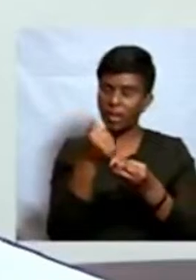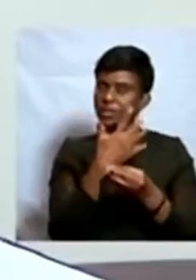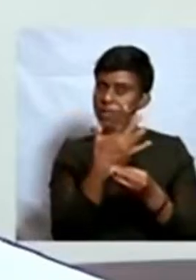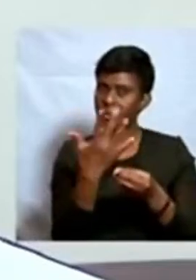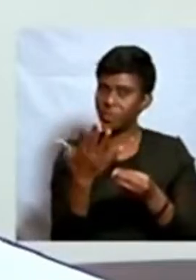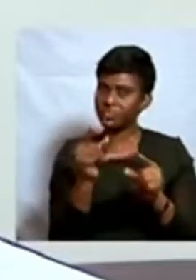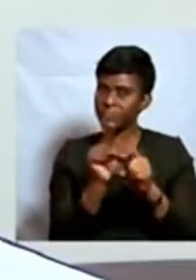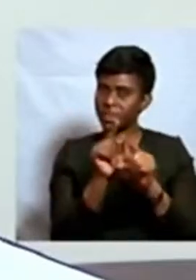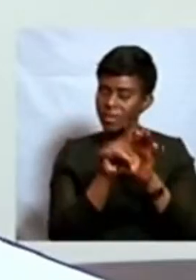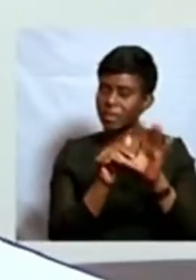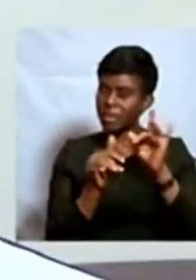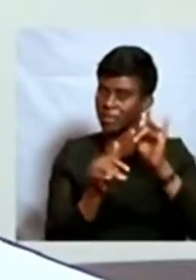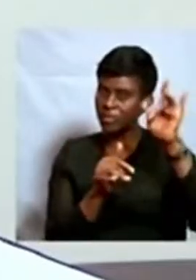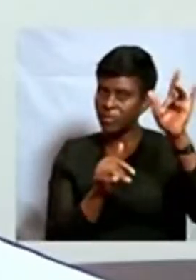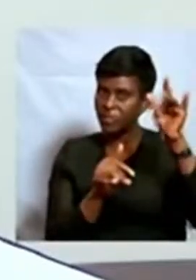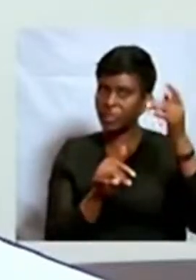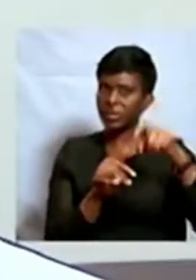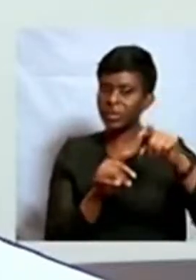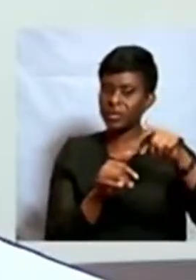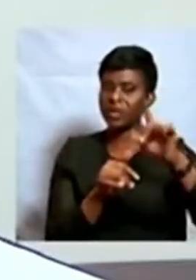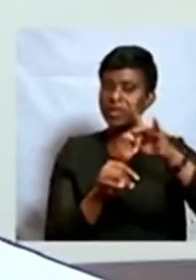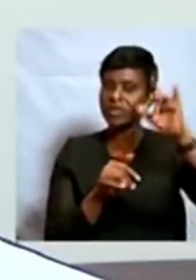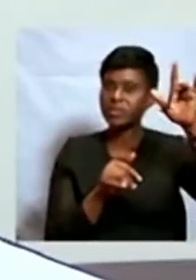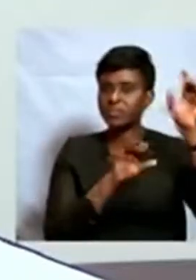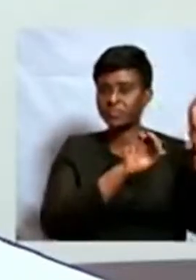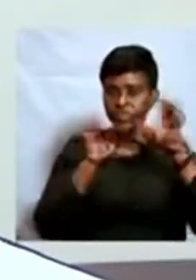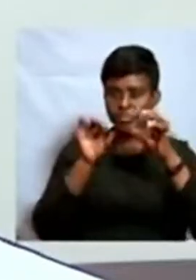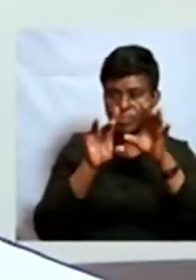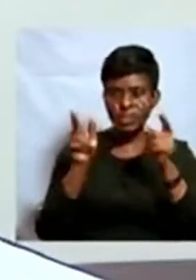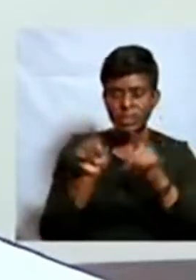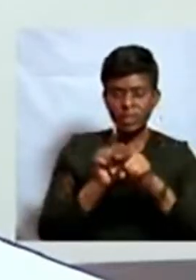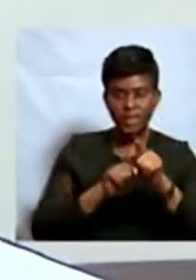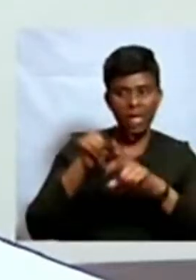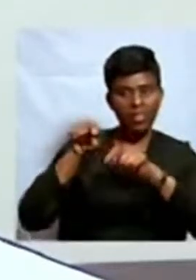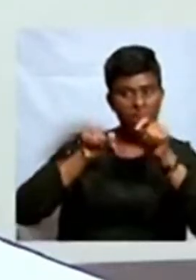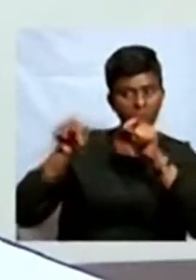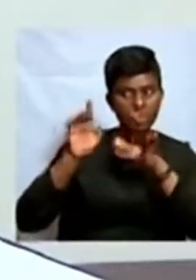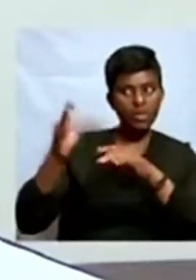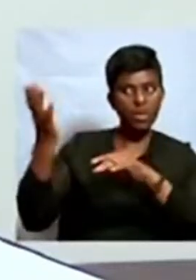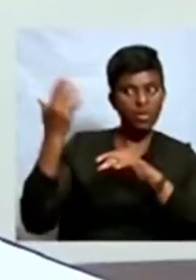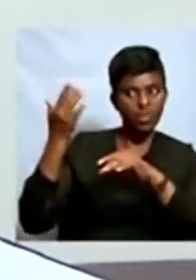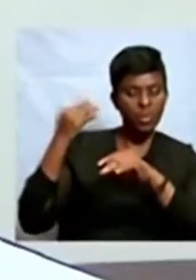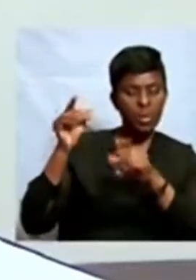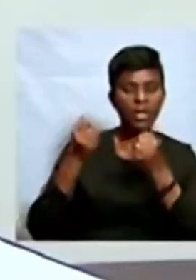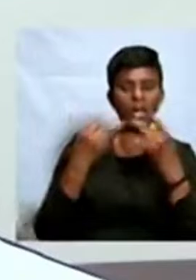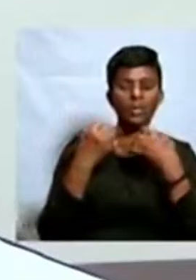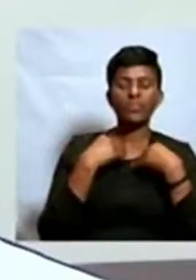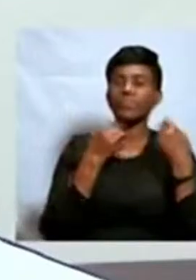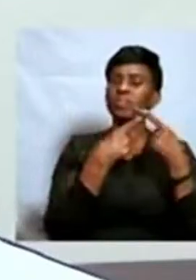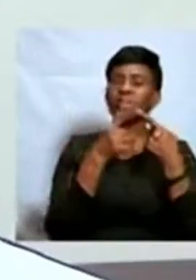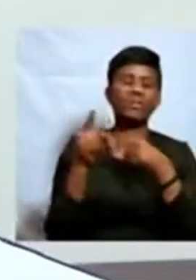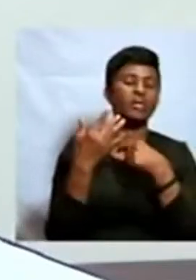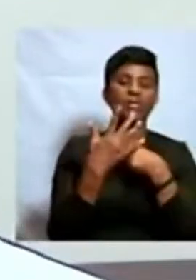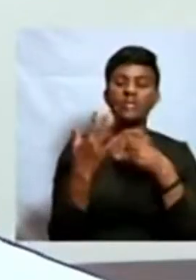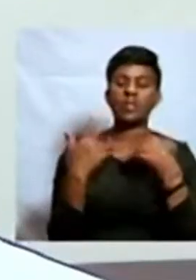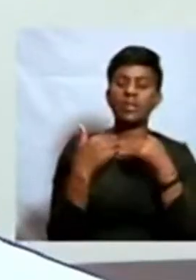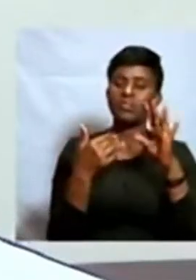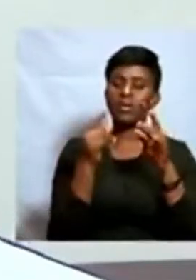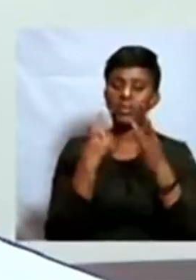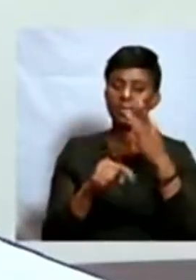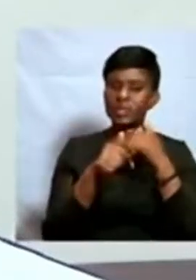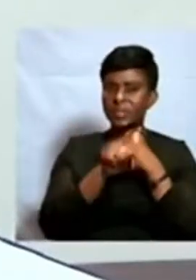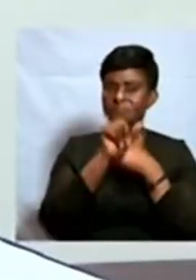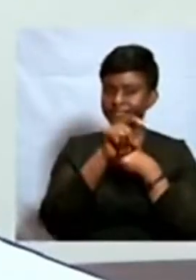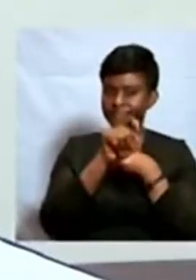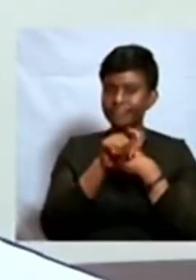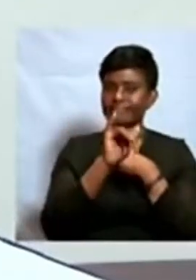in aviation. You need flight dispatchers, you need air traffic controllers. There are many disciplines. So that requires